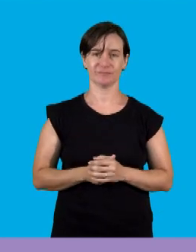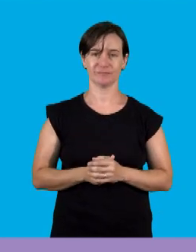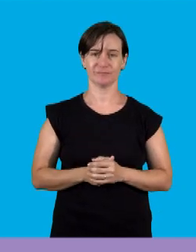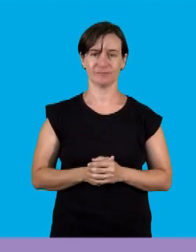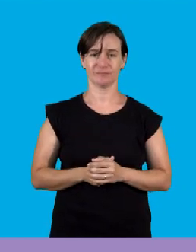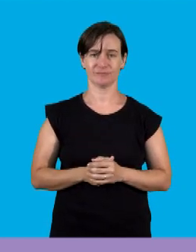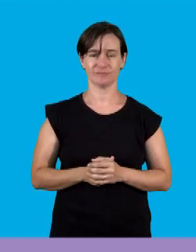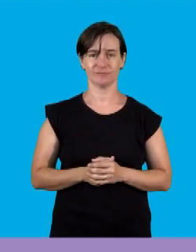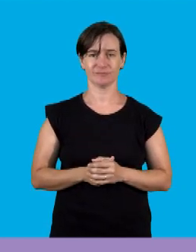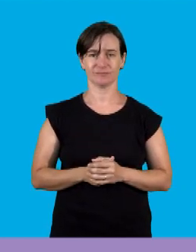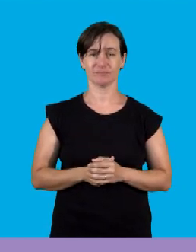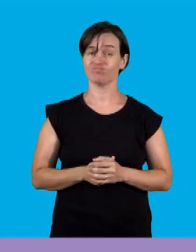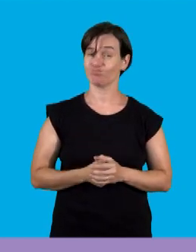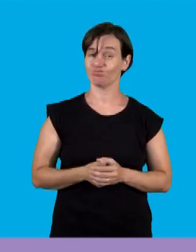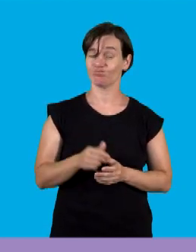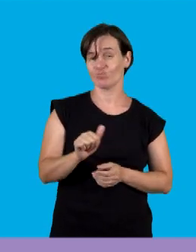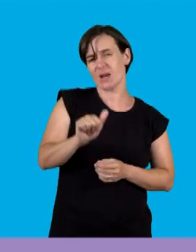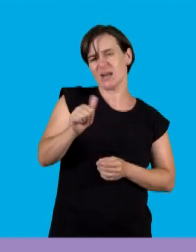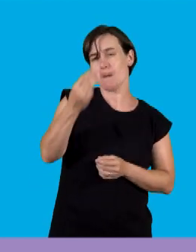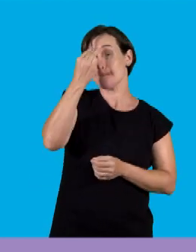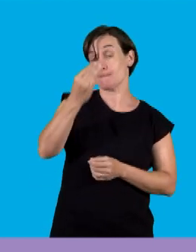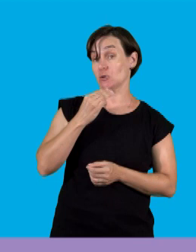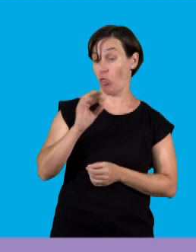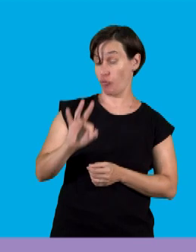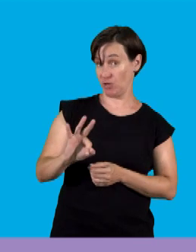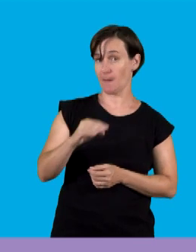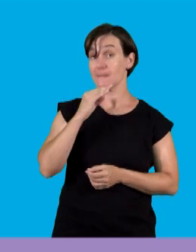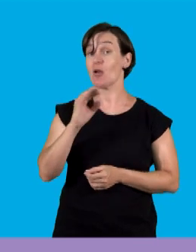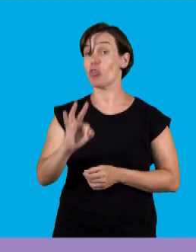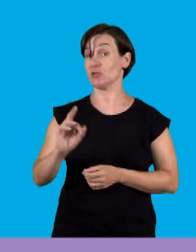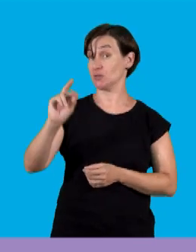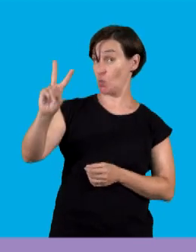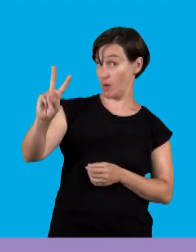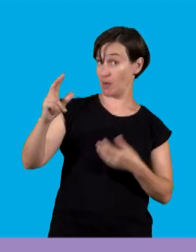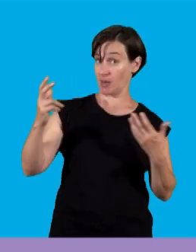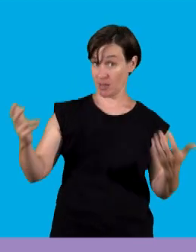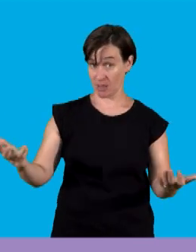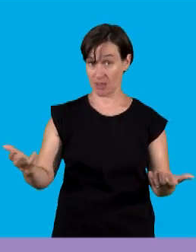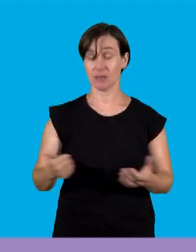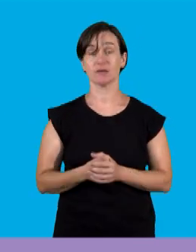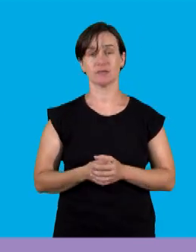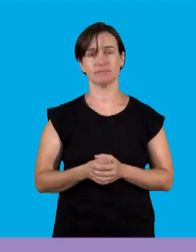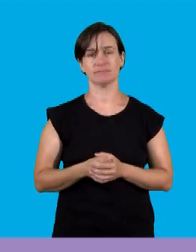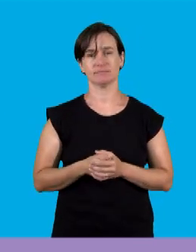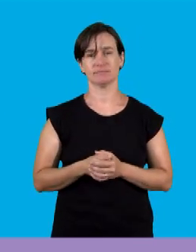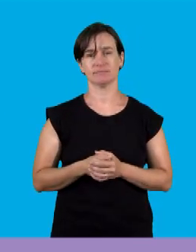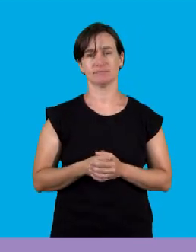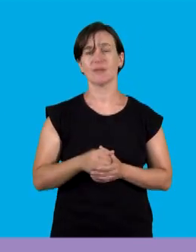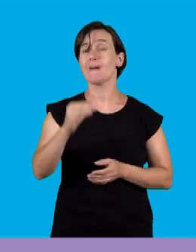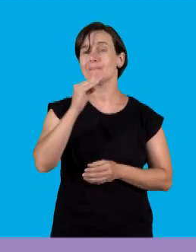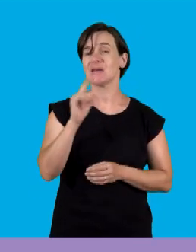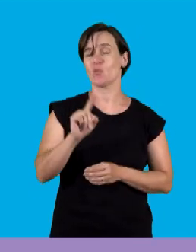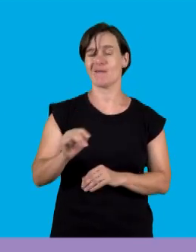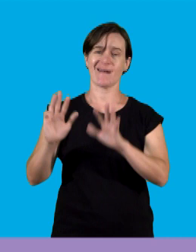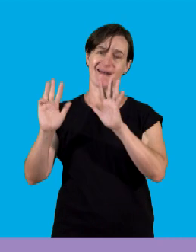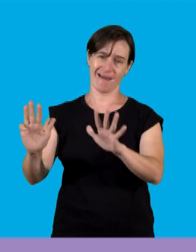there, which is that 4. What about the third figure there? So in the third figure, we know that we say 3 squared,